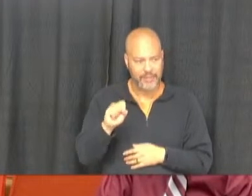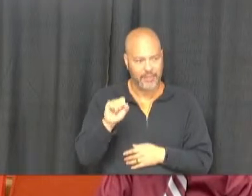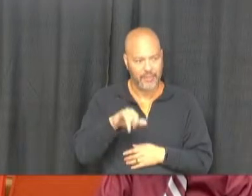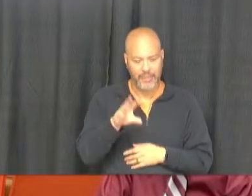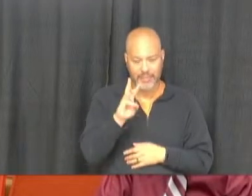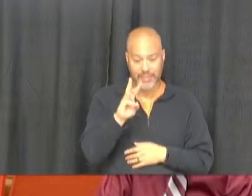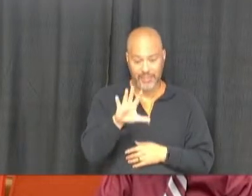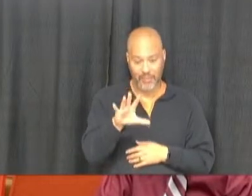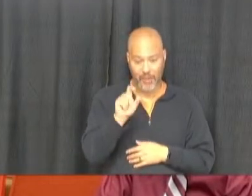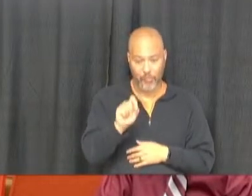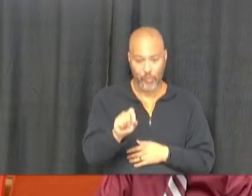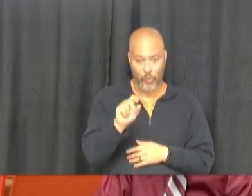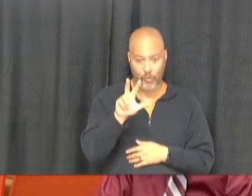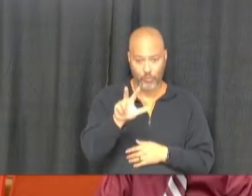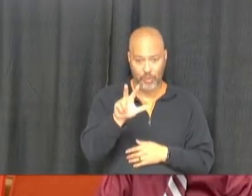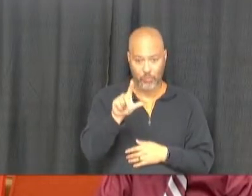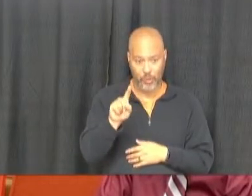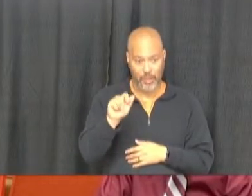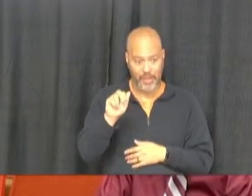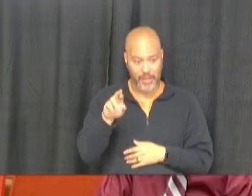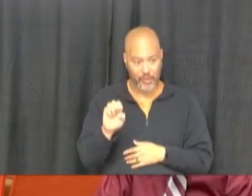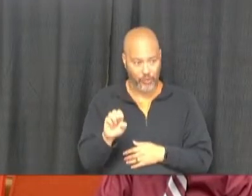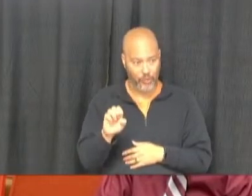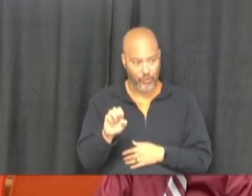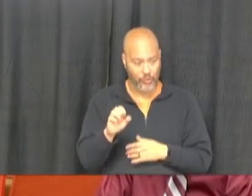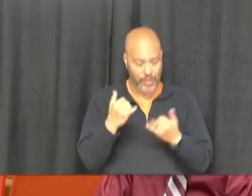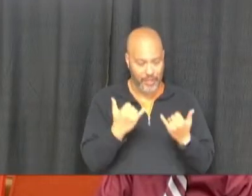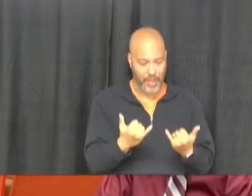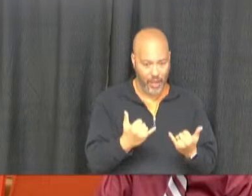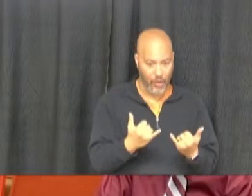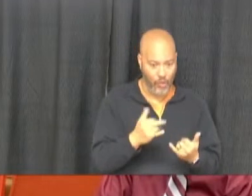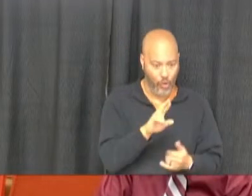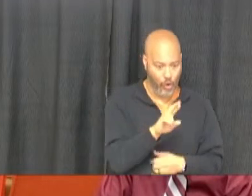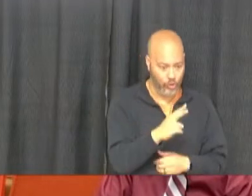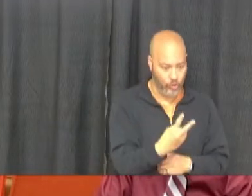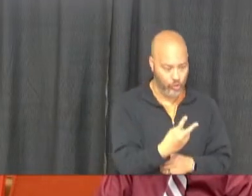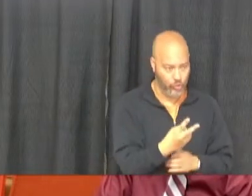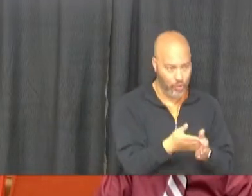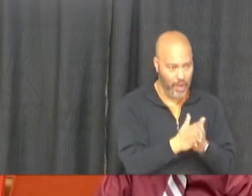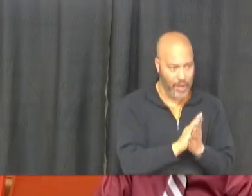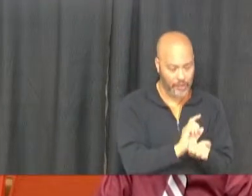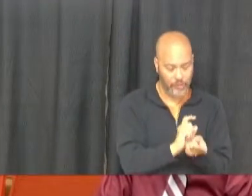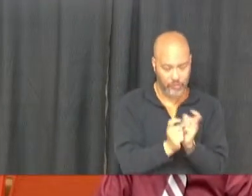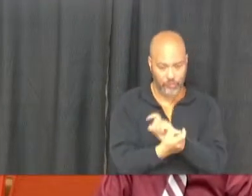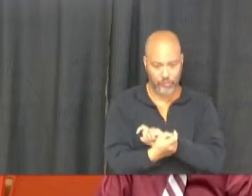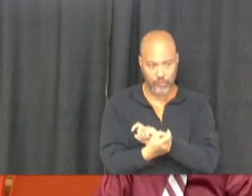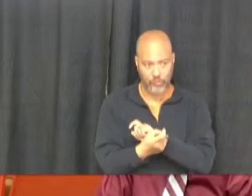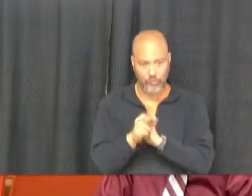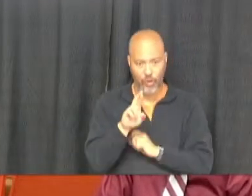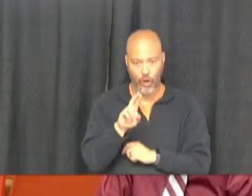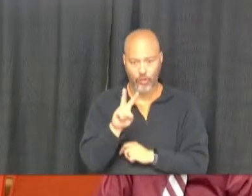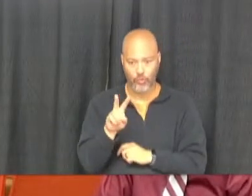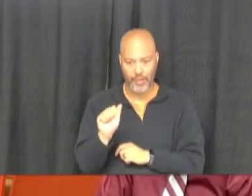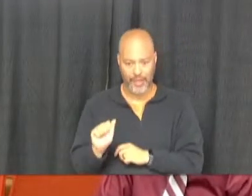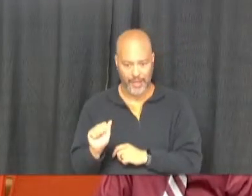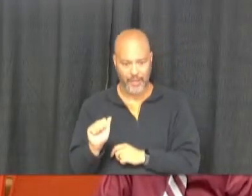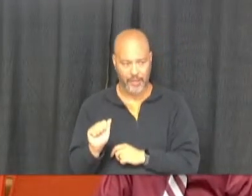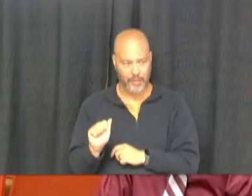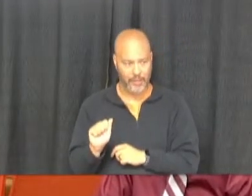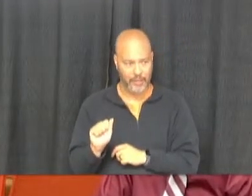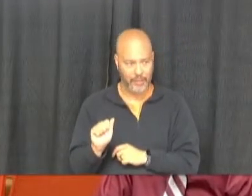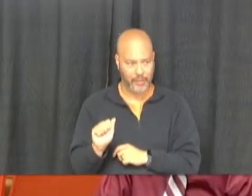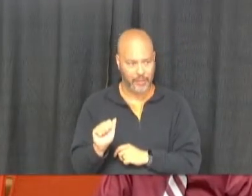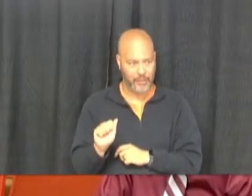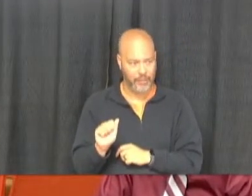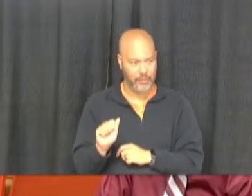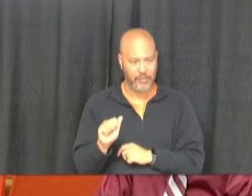is 65.31 acres, currently zoned R2 and requesting to go to R2A. It